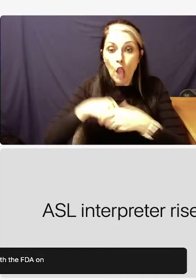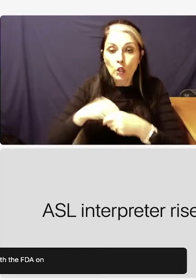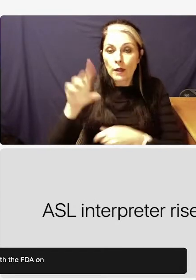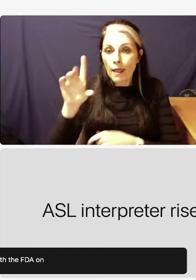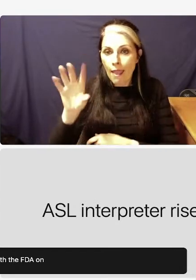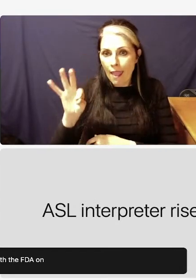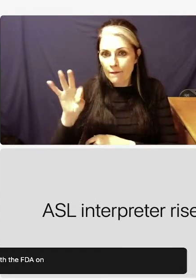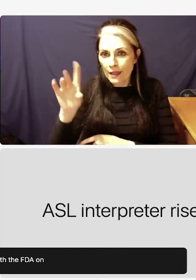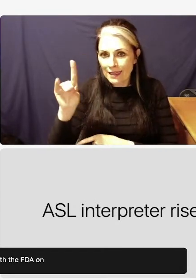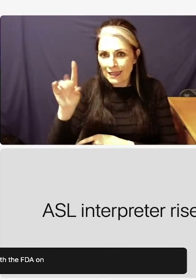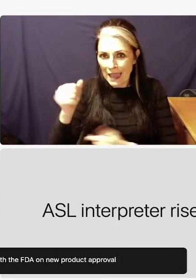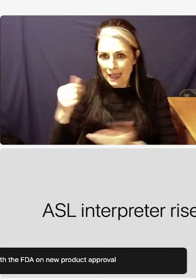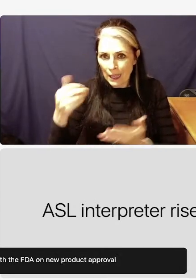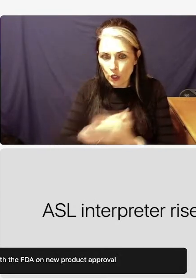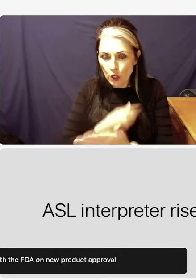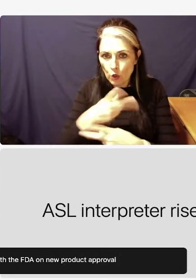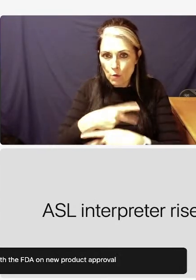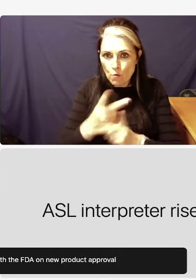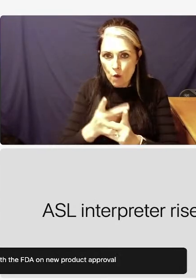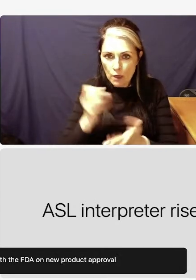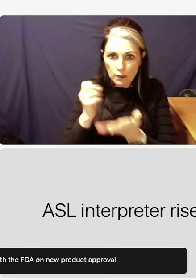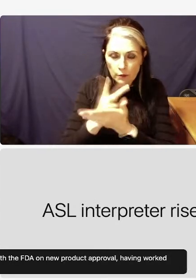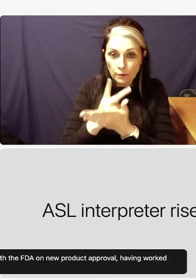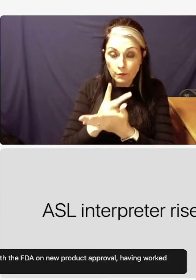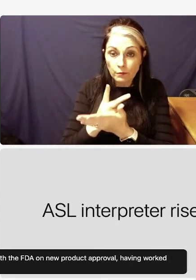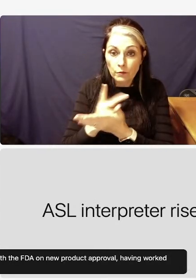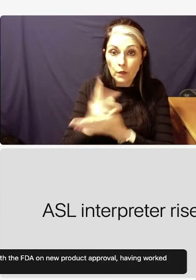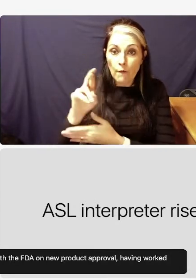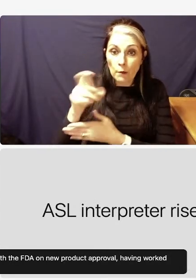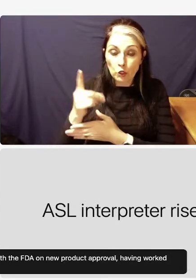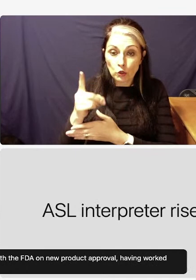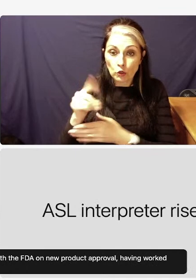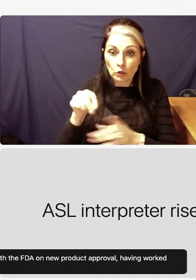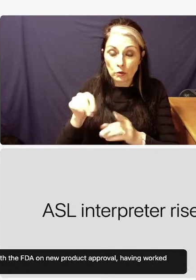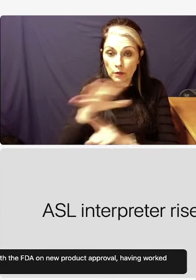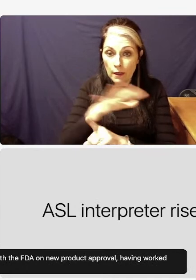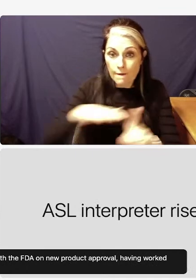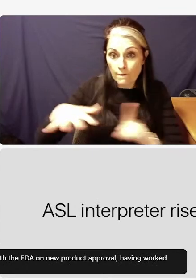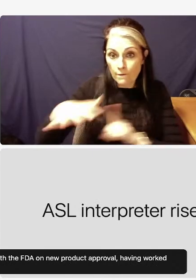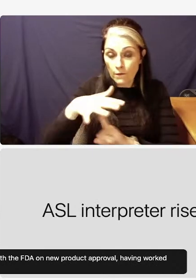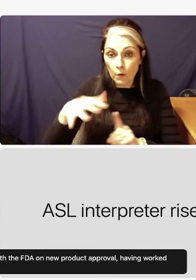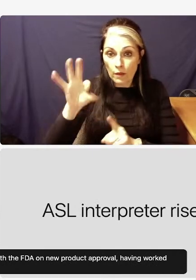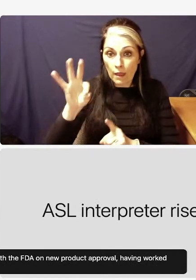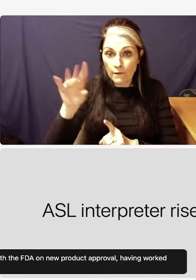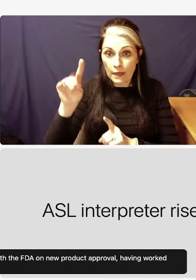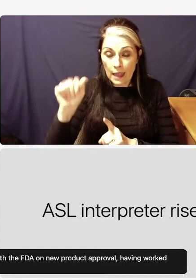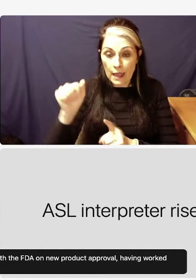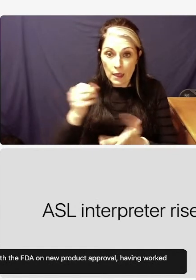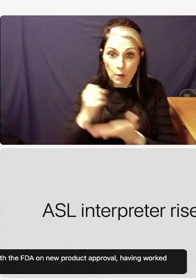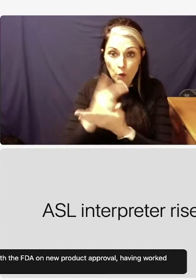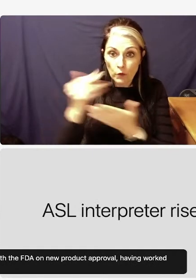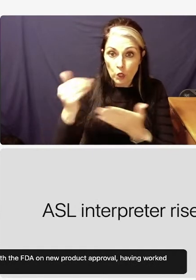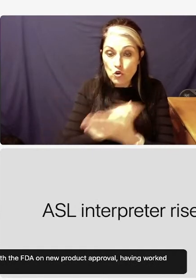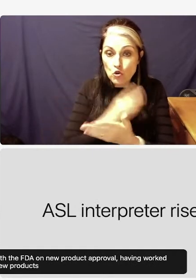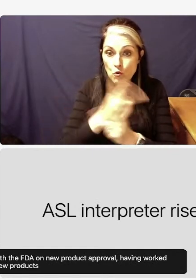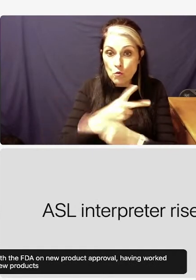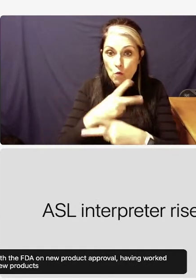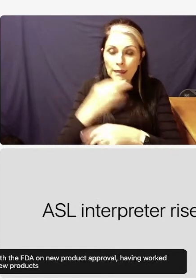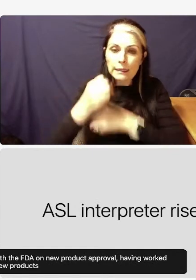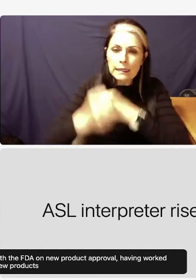approval having worked in a pharmaceutical environment with a company seeking fda approval of new products it took years for